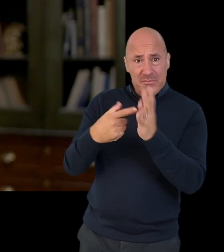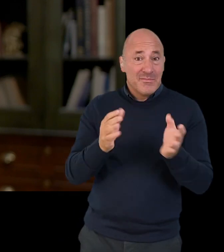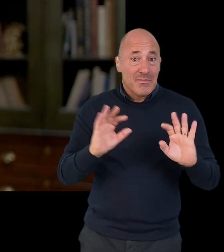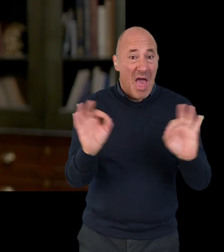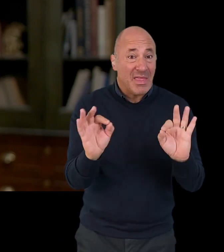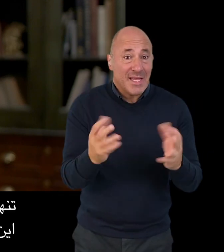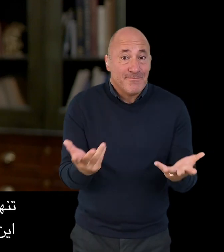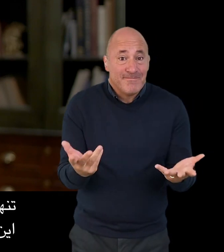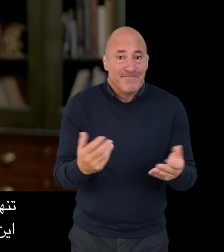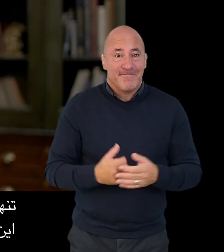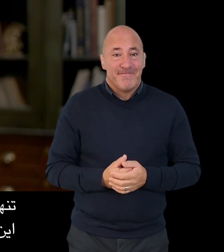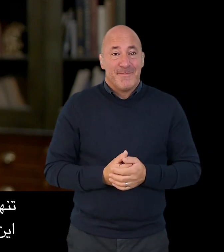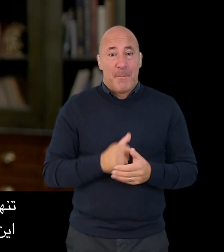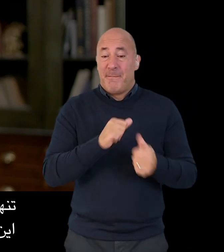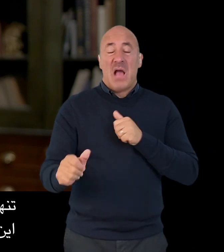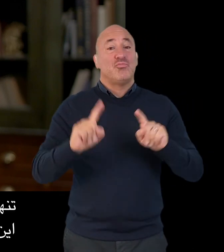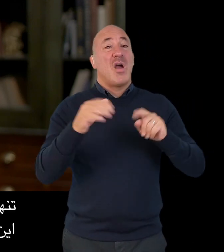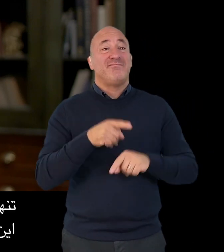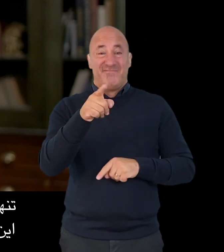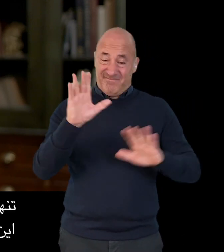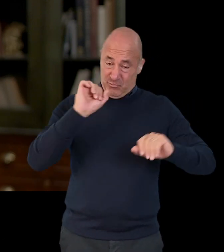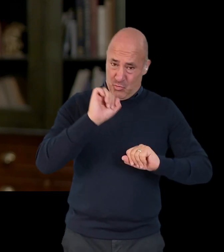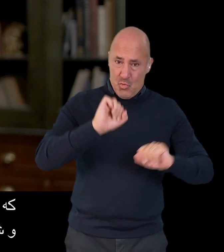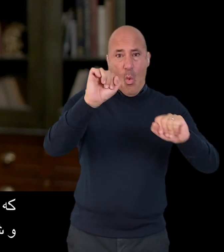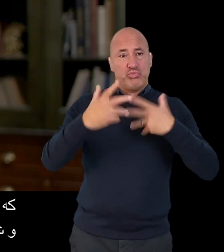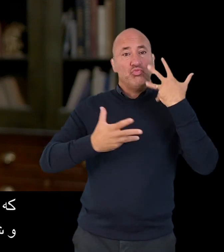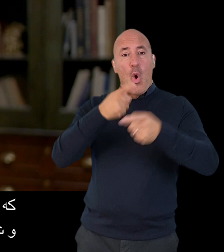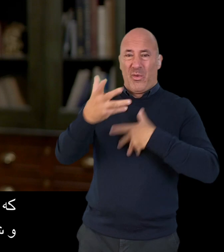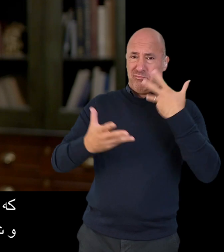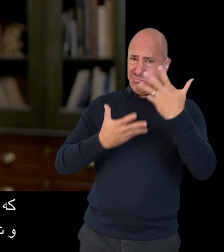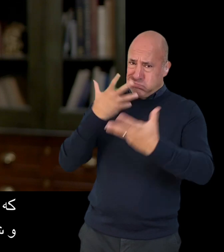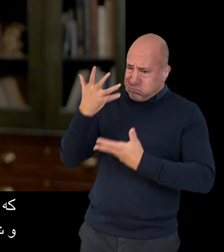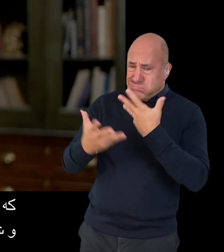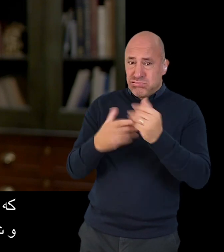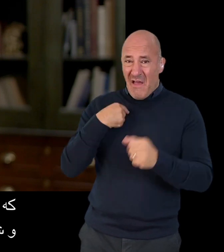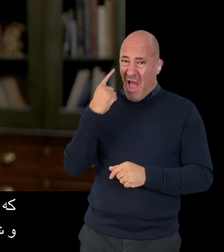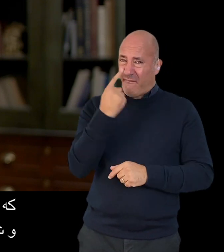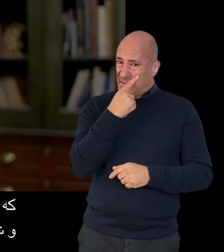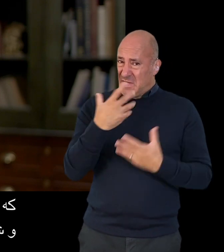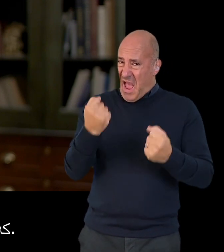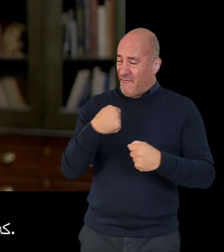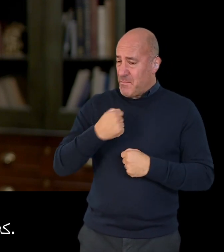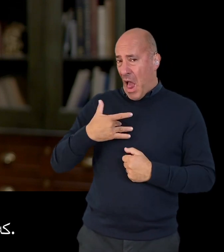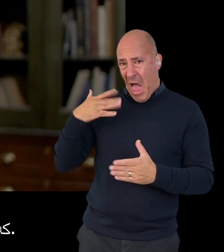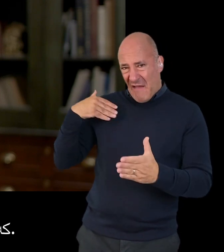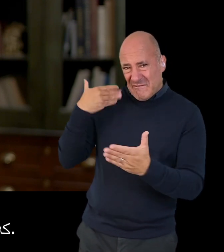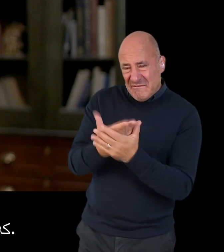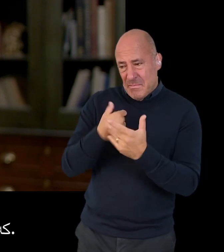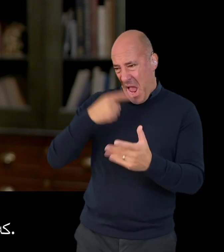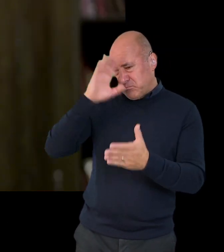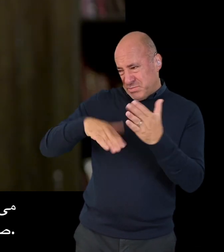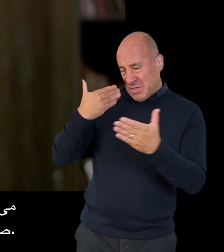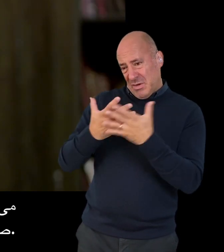certain. All you can do is tell them your story and provide evidence that backs up your life and your